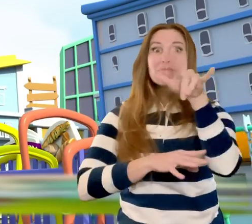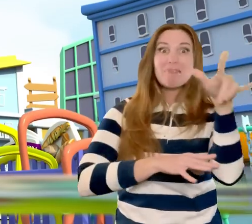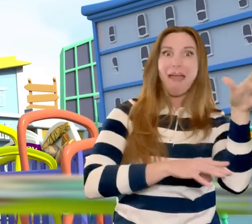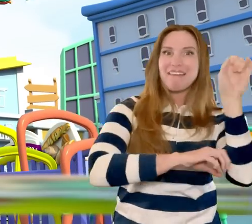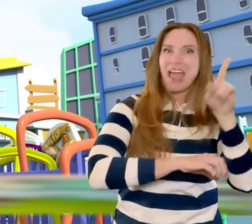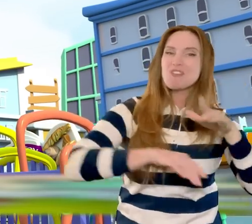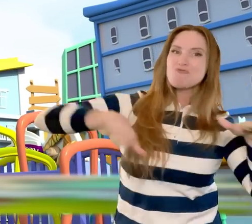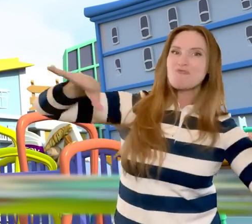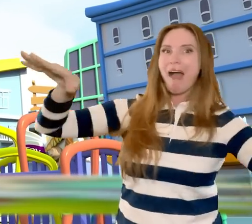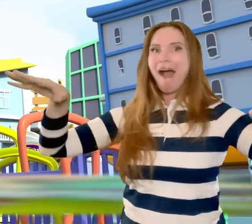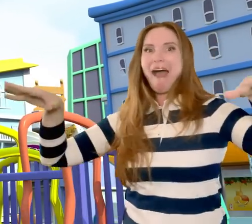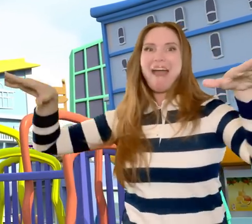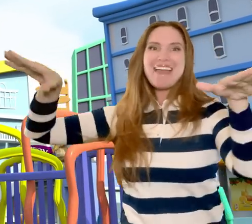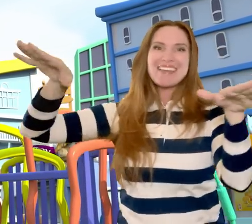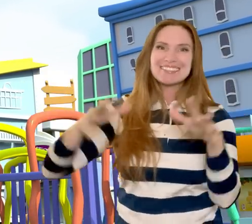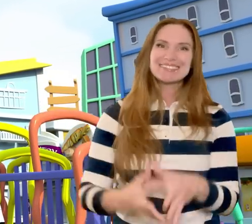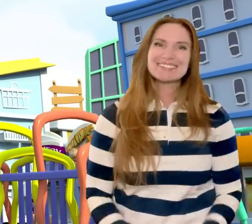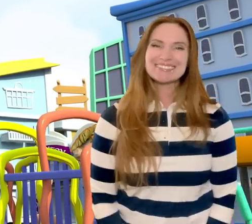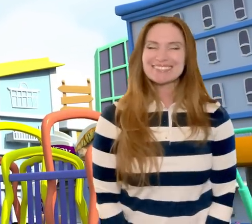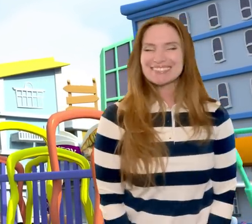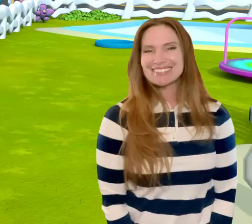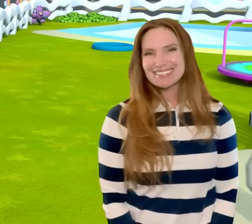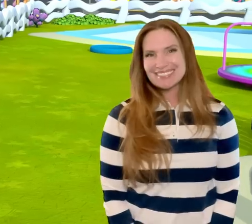plane plane can you fly